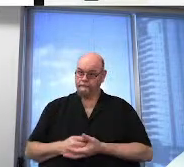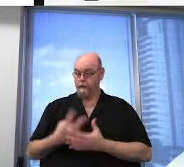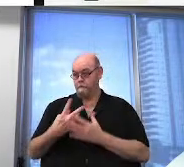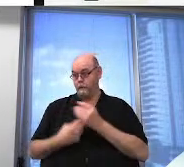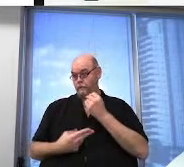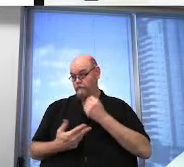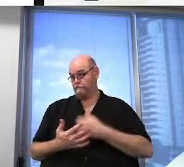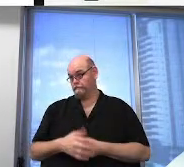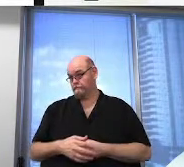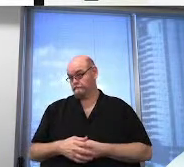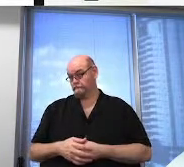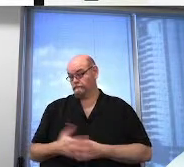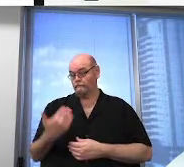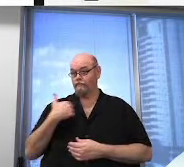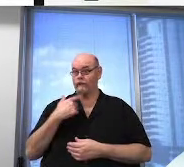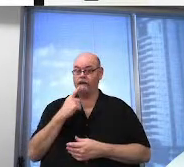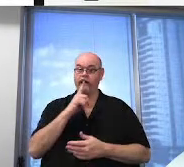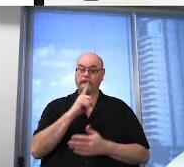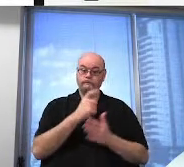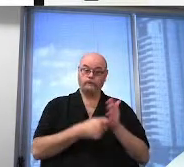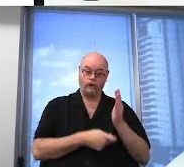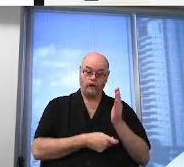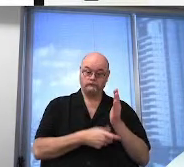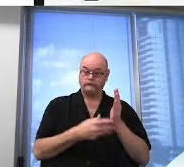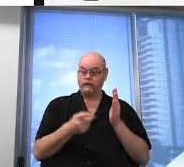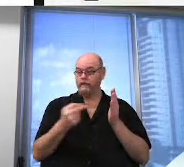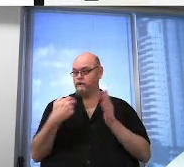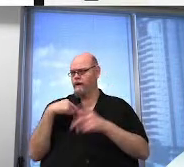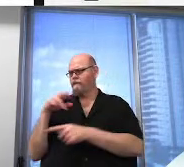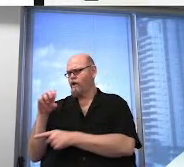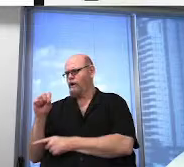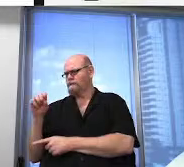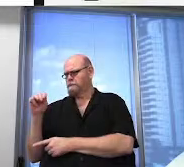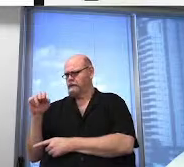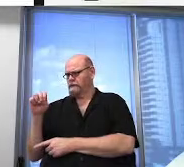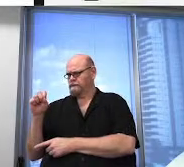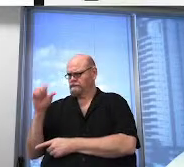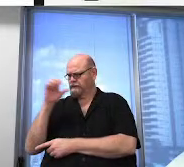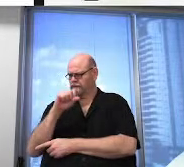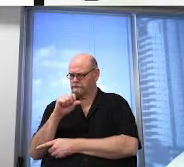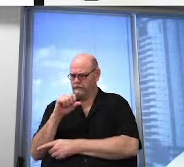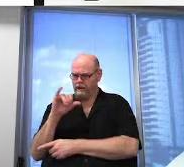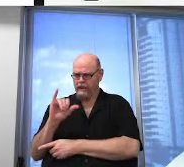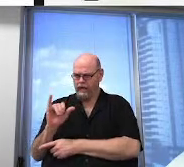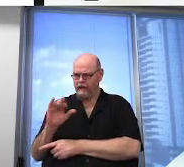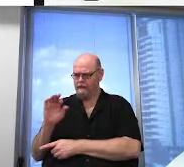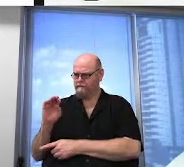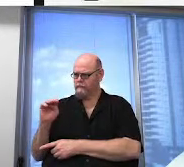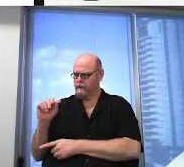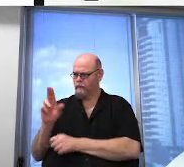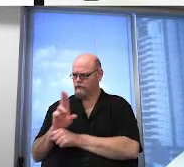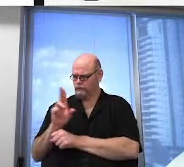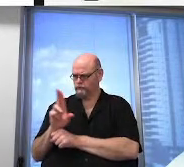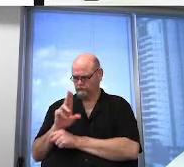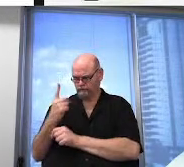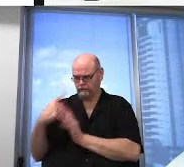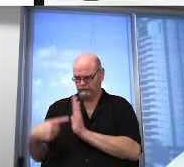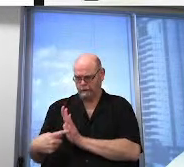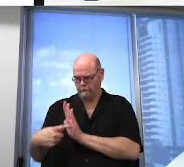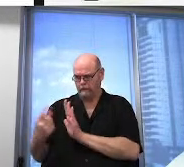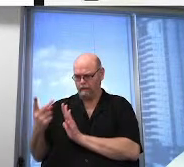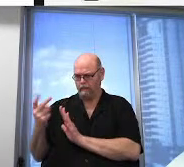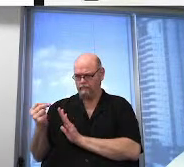perspective? I guess it's both. I mean, you've got your actual cost and you've got an RS means estimate, which I understand like FEMA would use, for